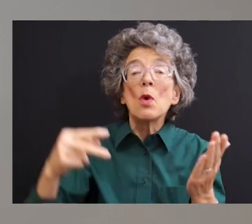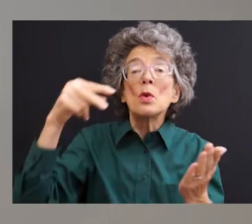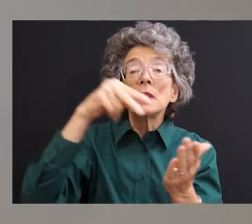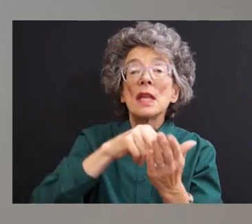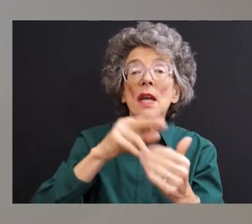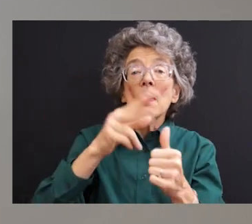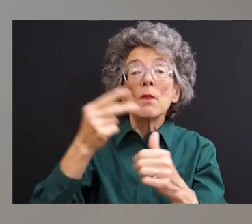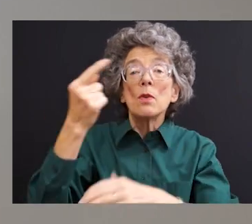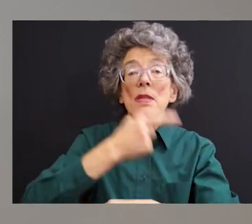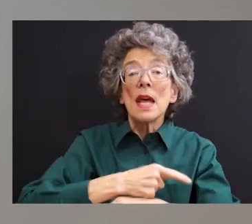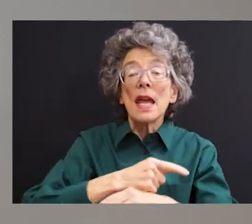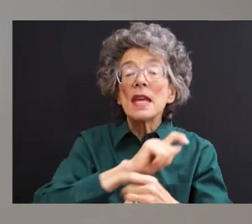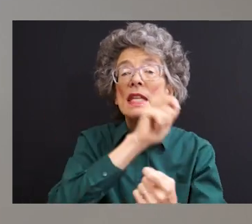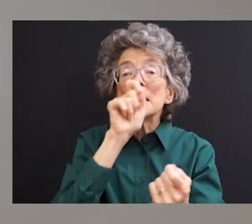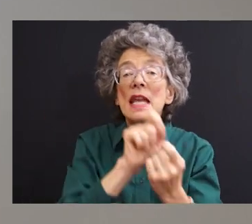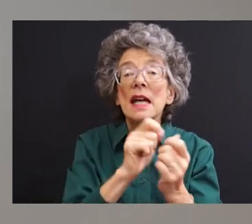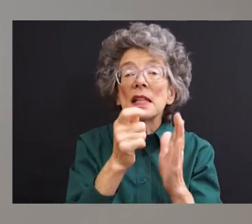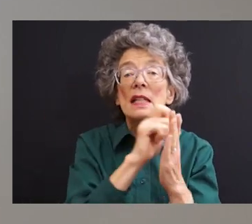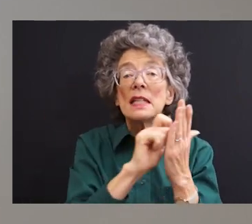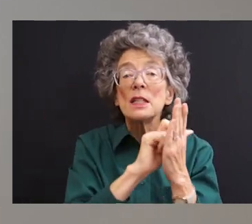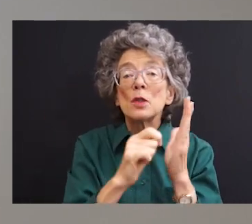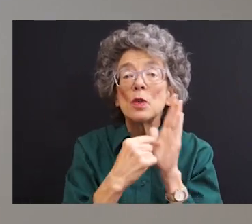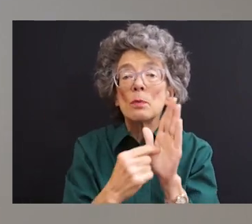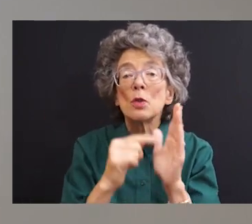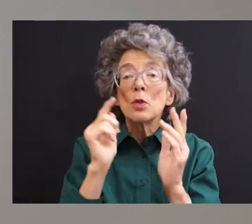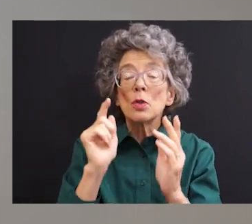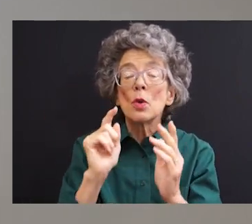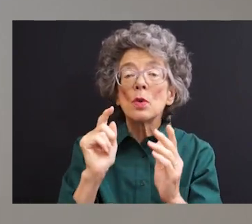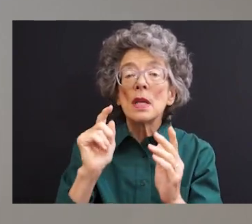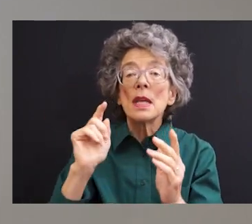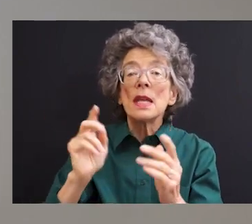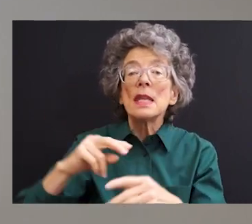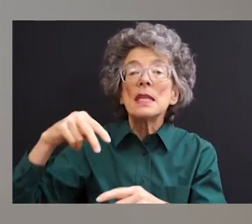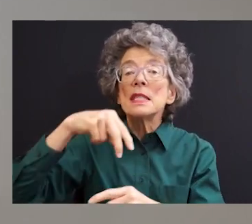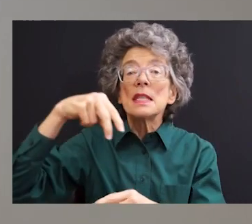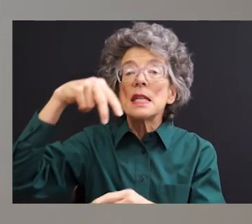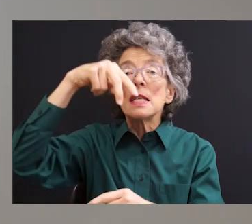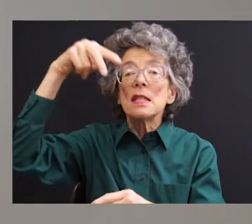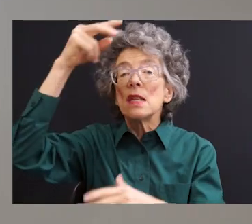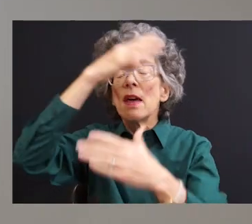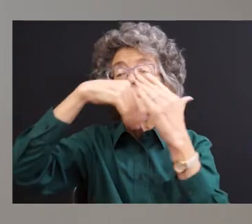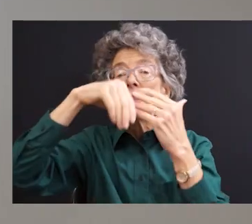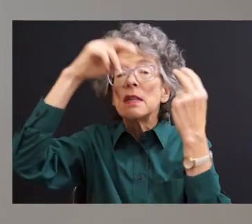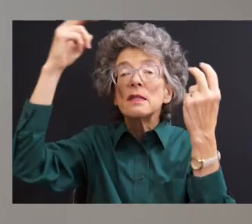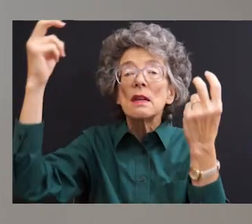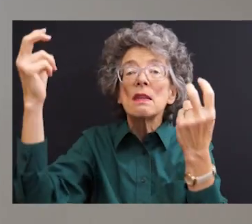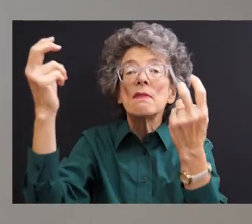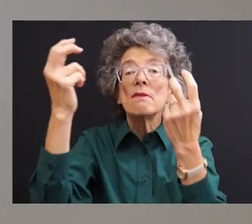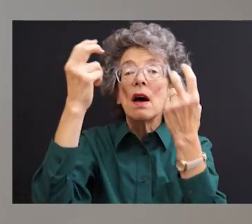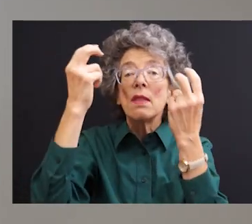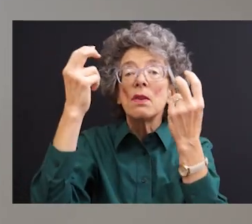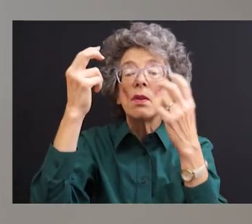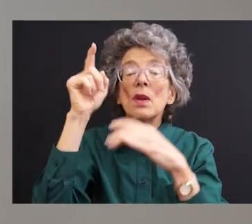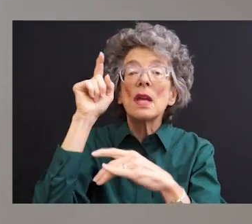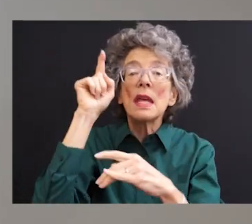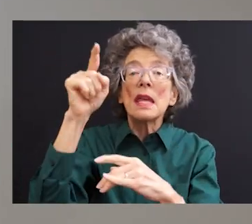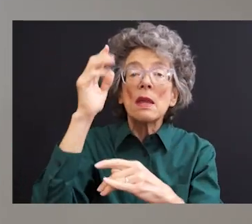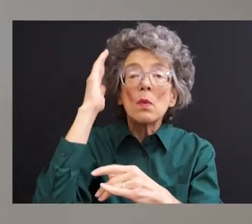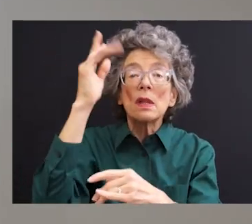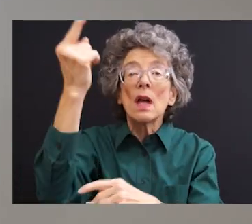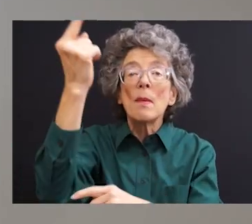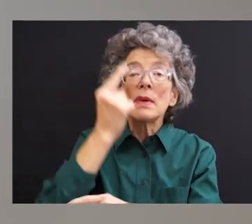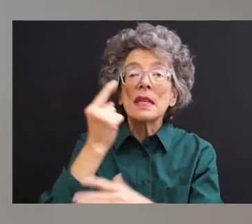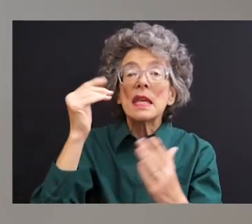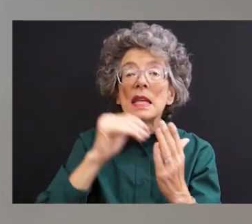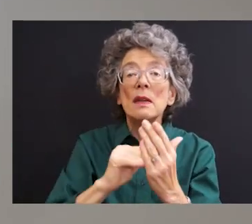in accordance with the Scriptures. He ascended into heaven, and is seated at the right hand of the Father. He will come